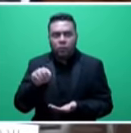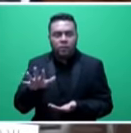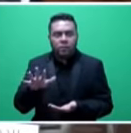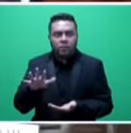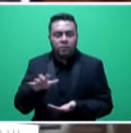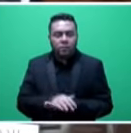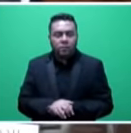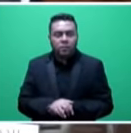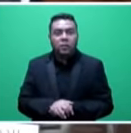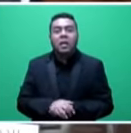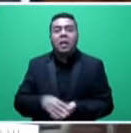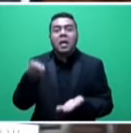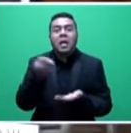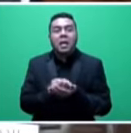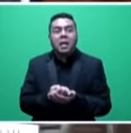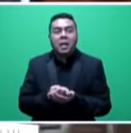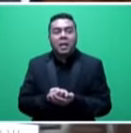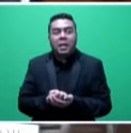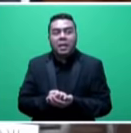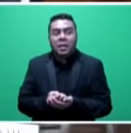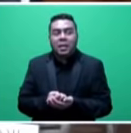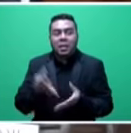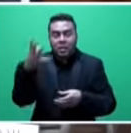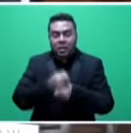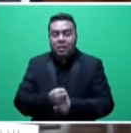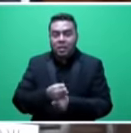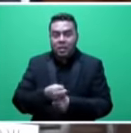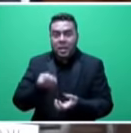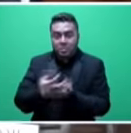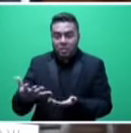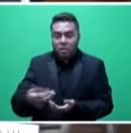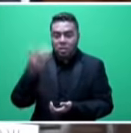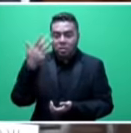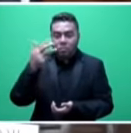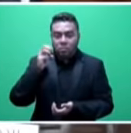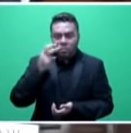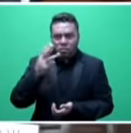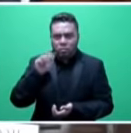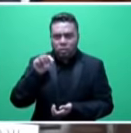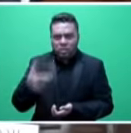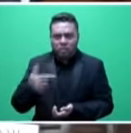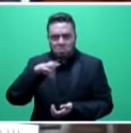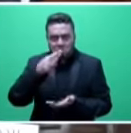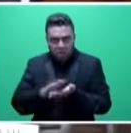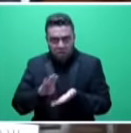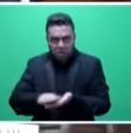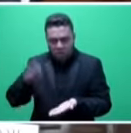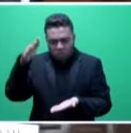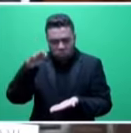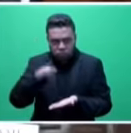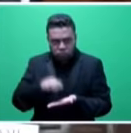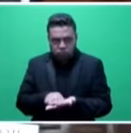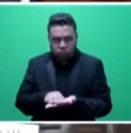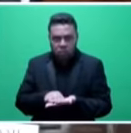Total estimated expenditure, 3.7 billion, an increase of 0.2 billion from 3.5 in